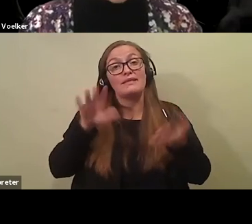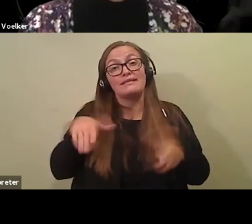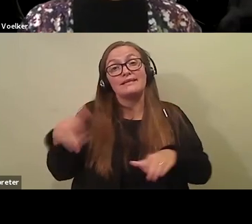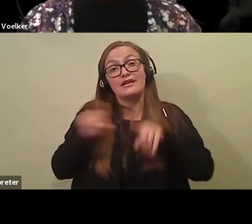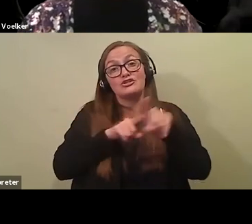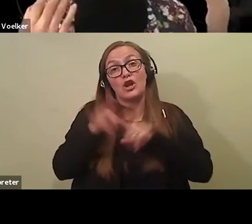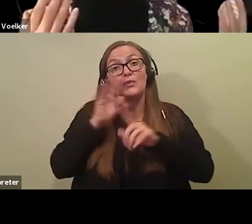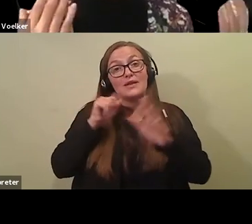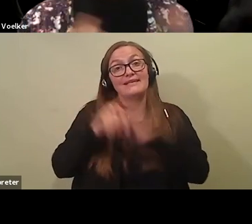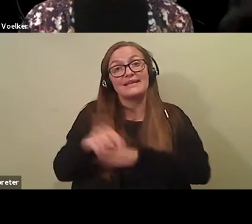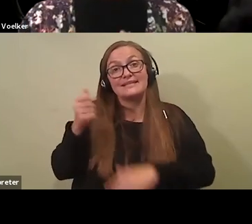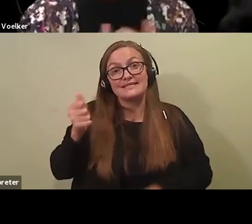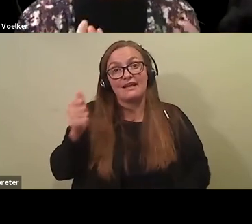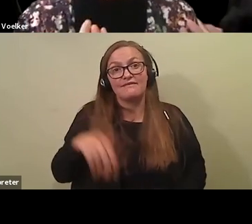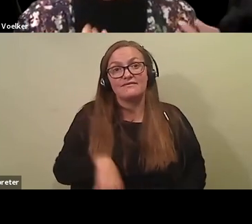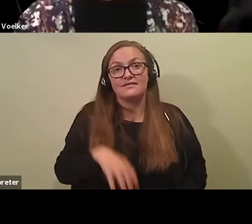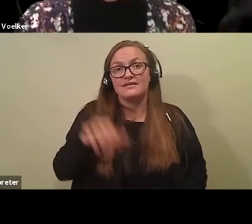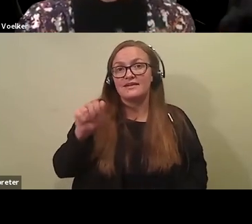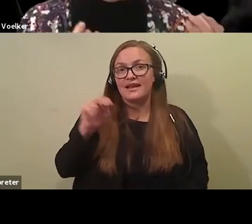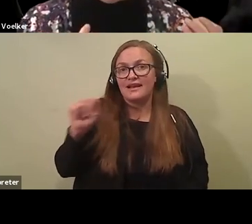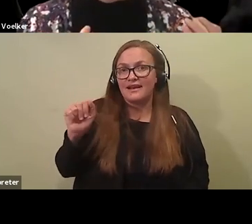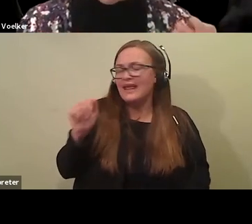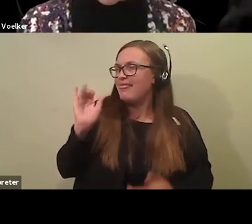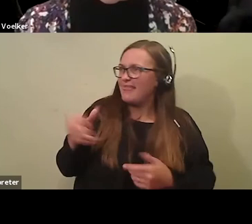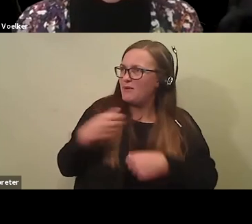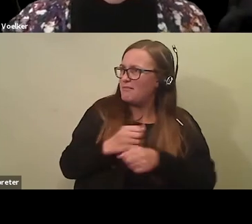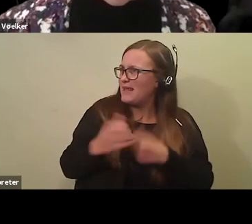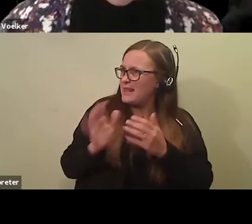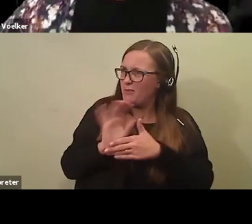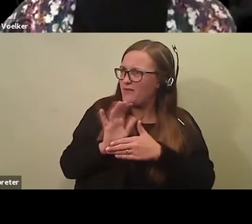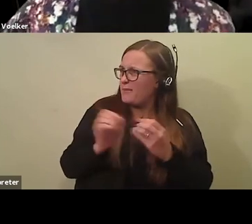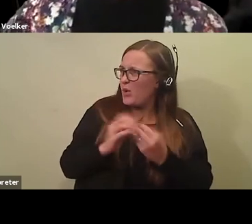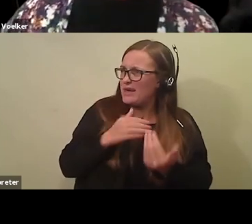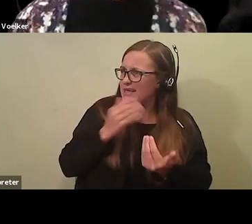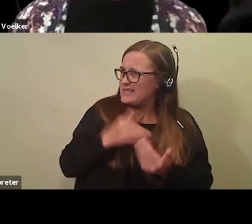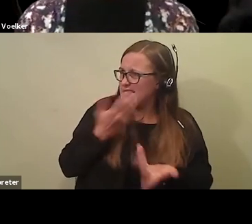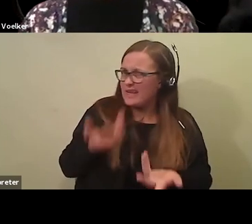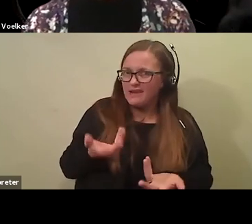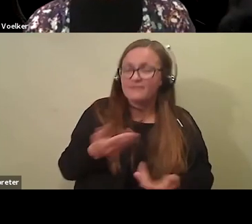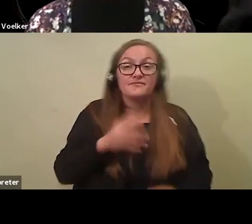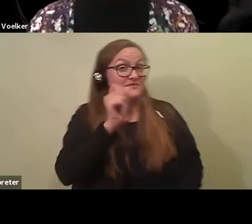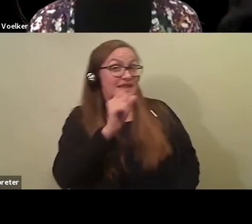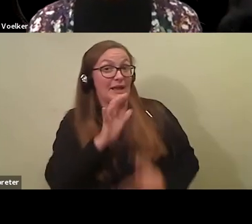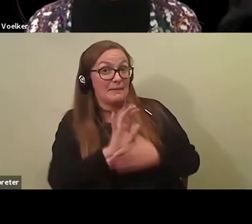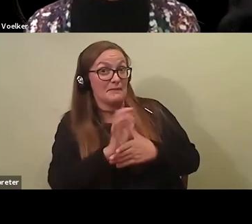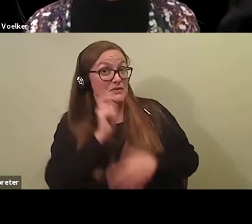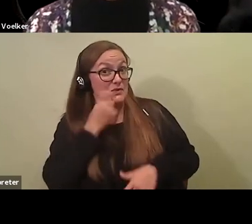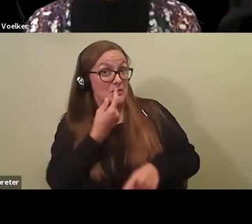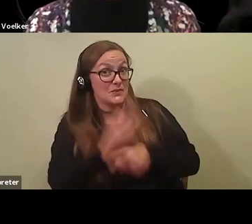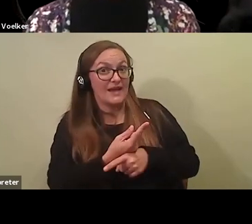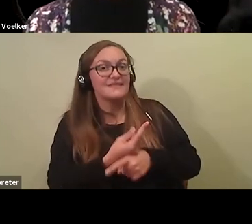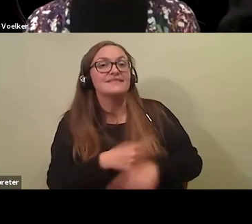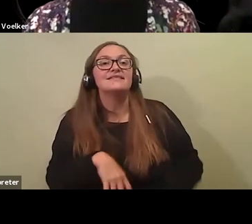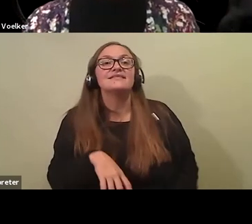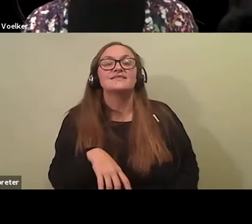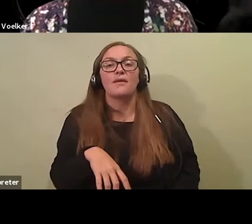wow. So movie is so much easier. Yeah, it's pretty cool in the movies, right? So problem is, yeah. So